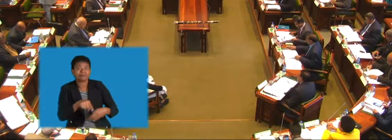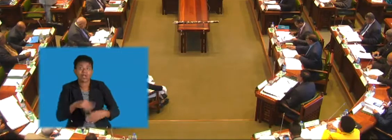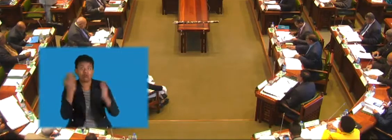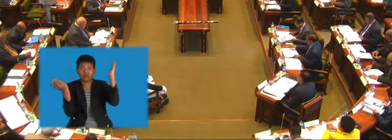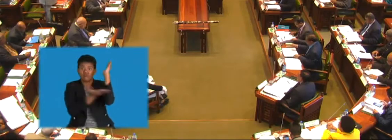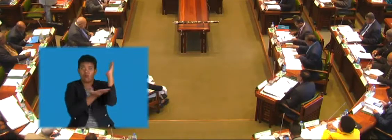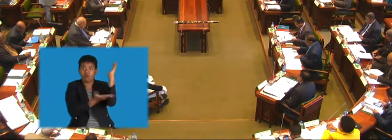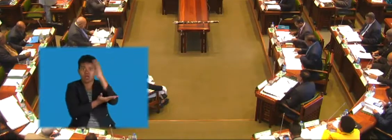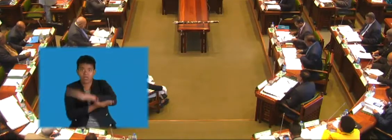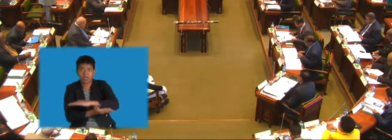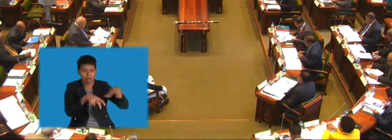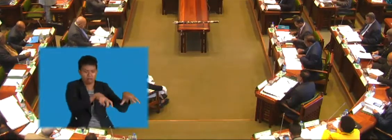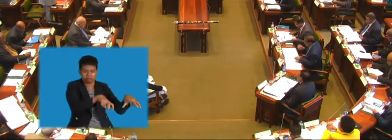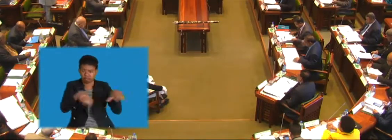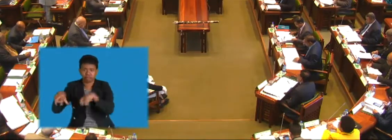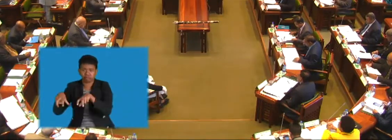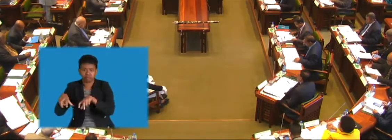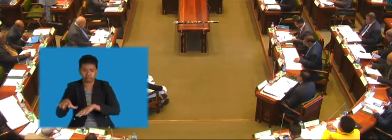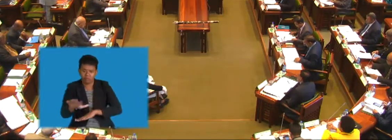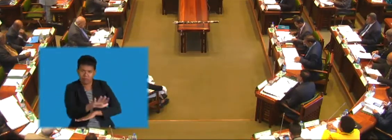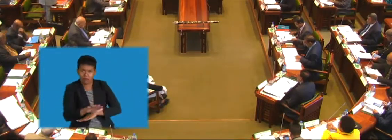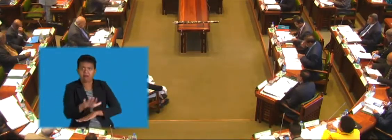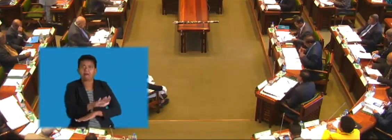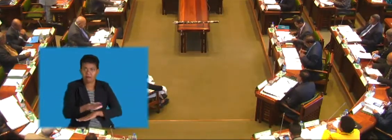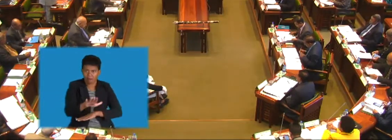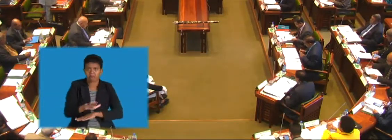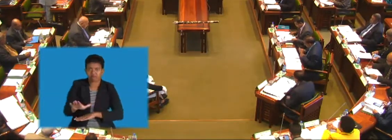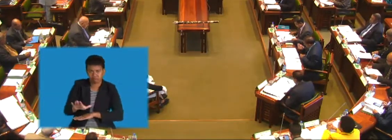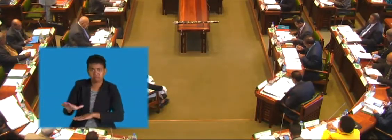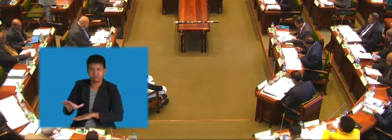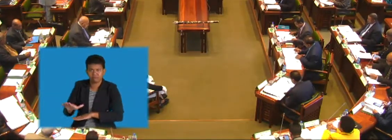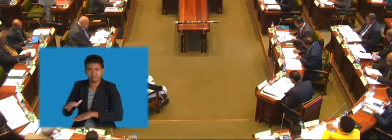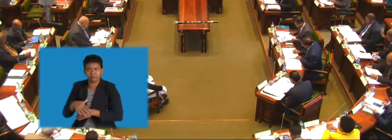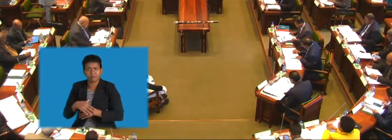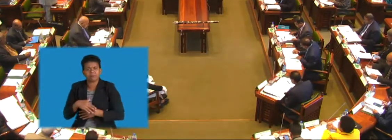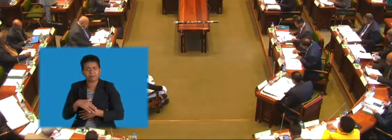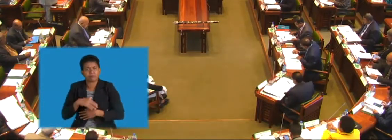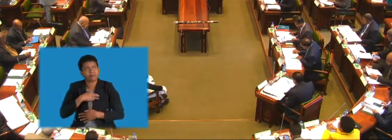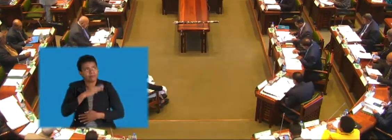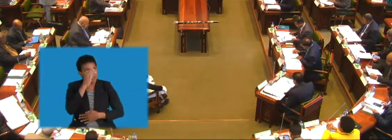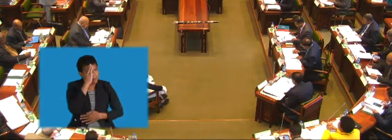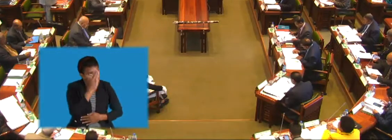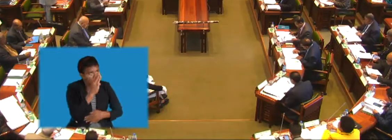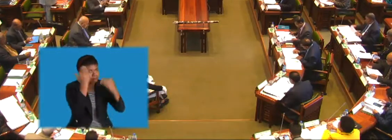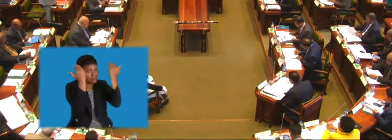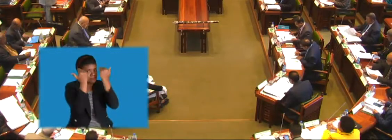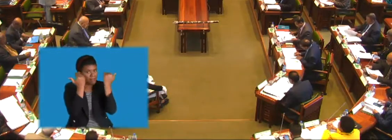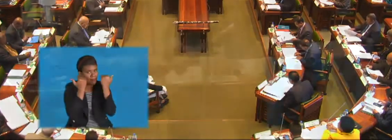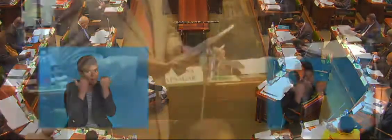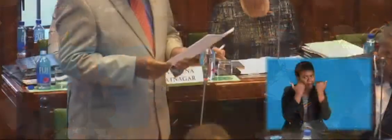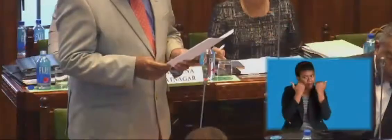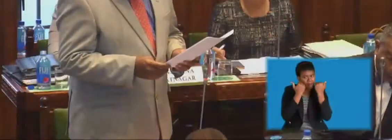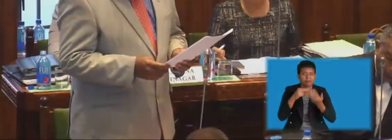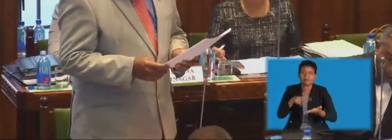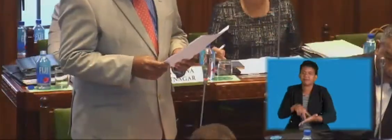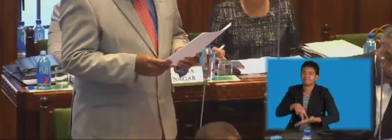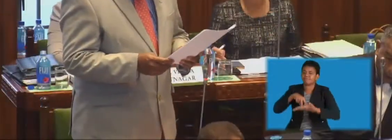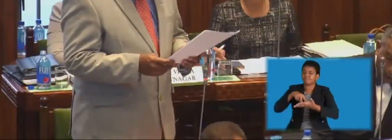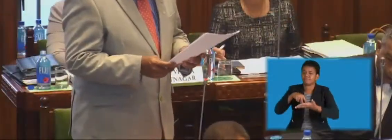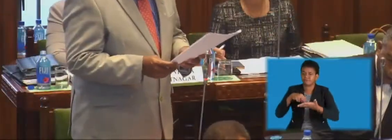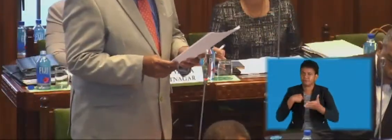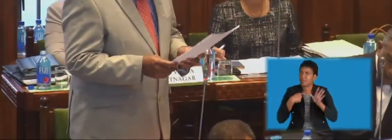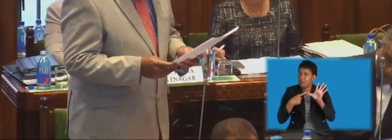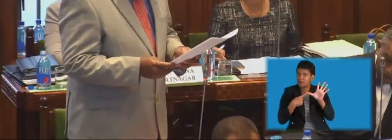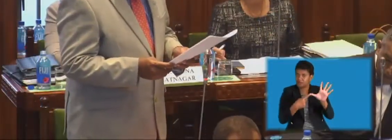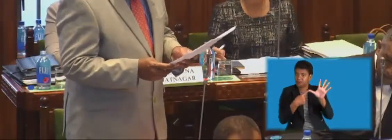Madam Speaker, I rise to respond to the question raised by Honourable Member Mosese Bulitau. Thank you, Honourable